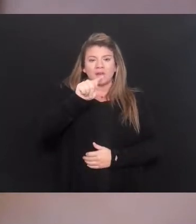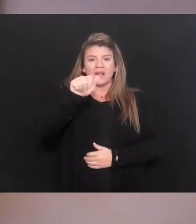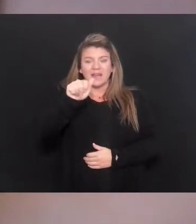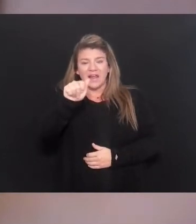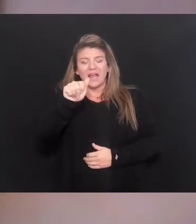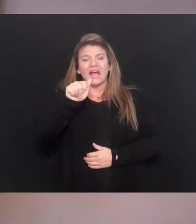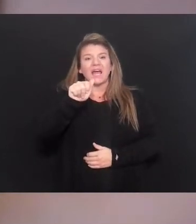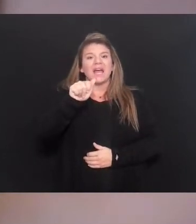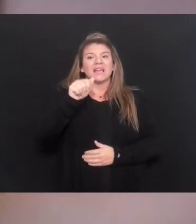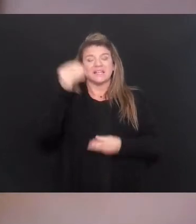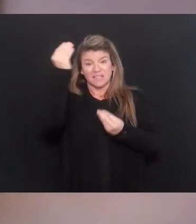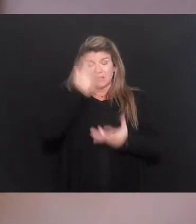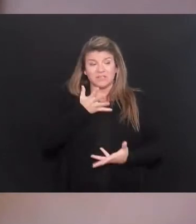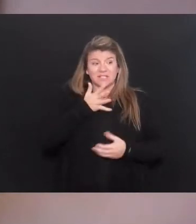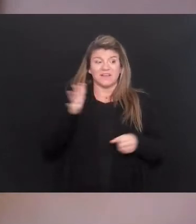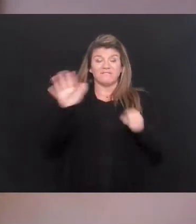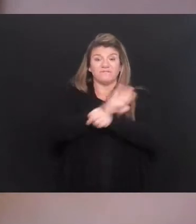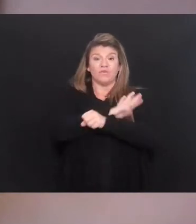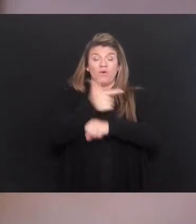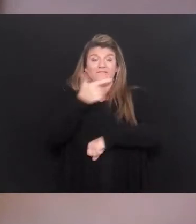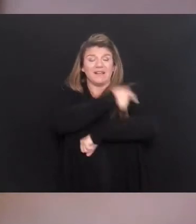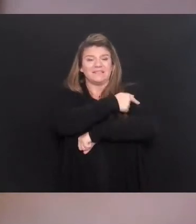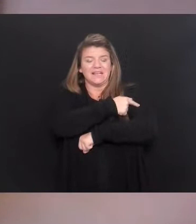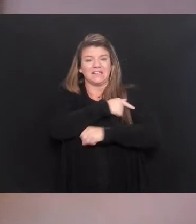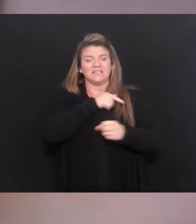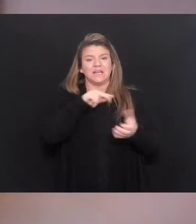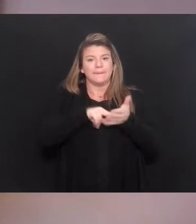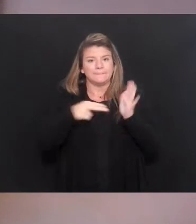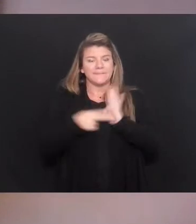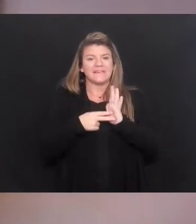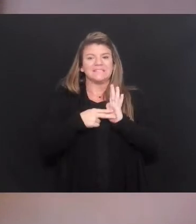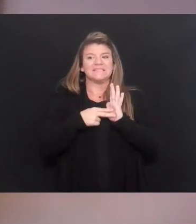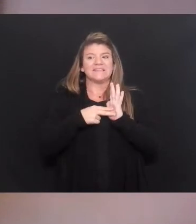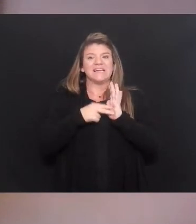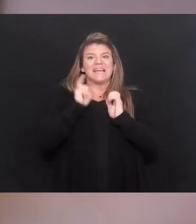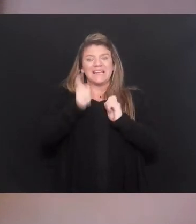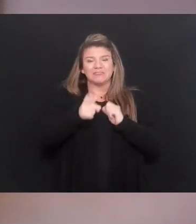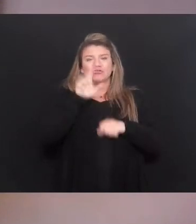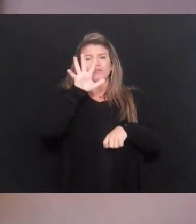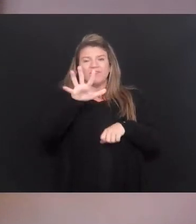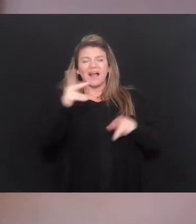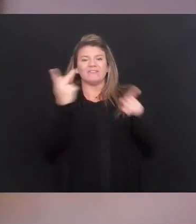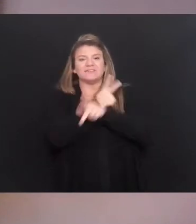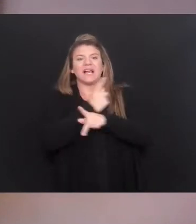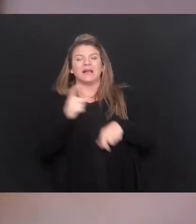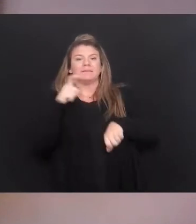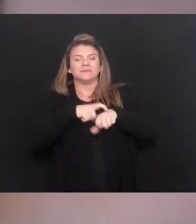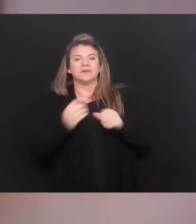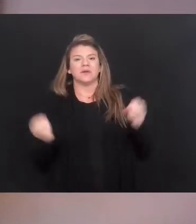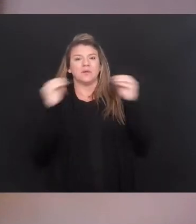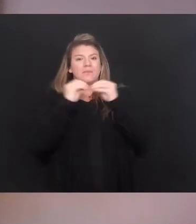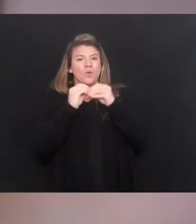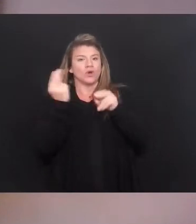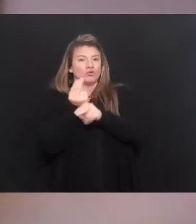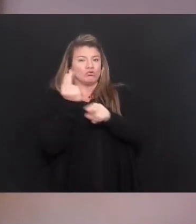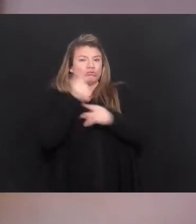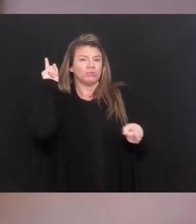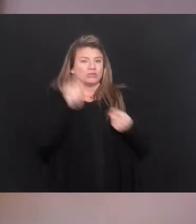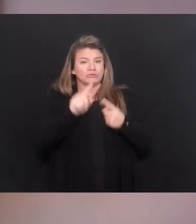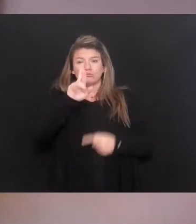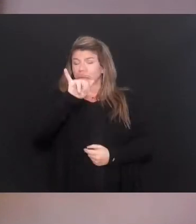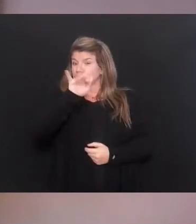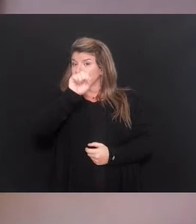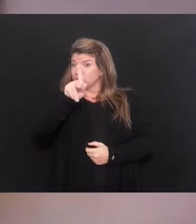suggests that full vaccination gives you a 5 times improved reduced risk of